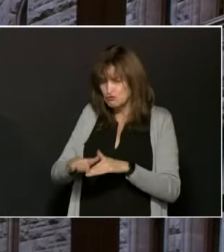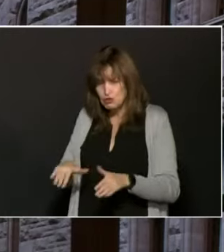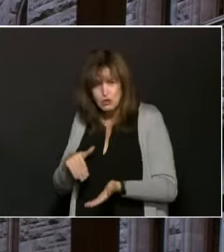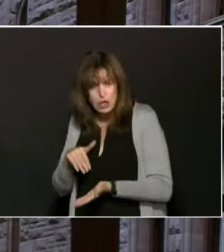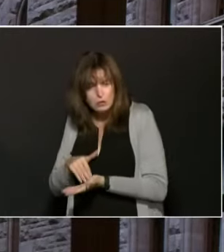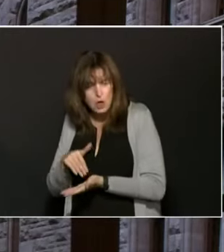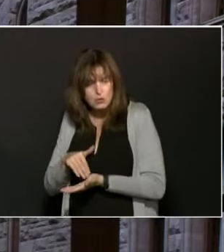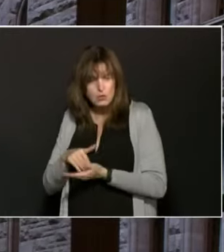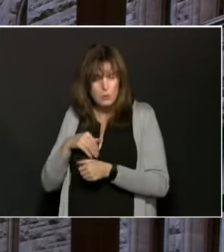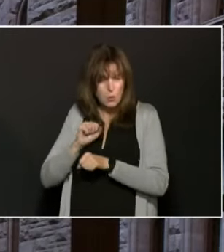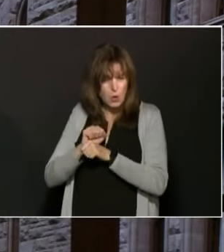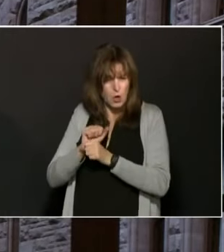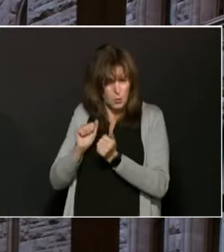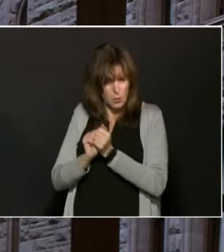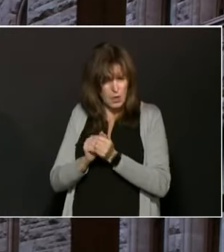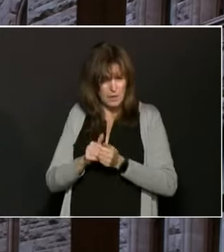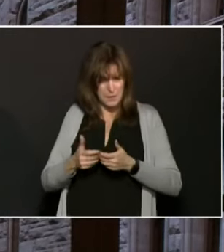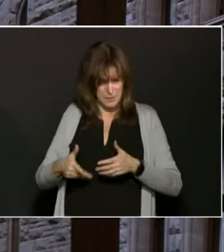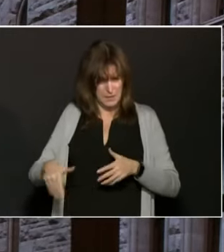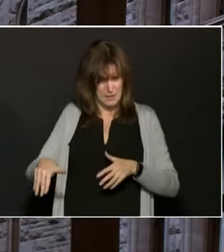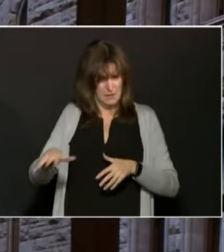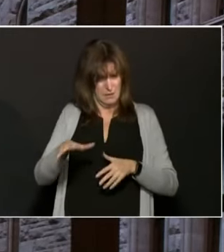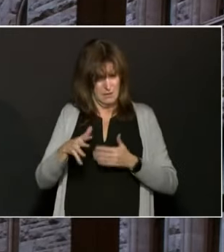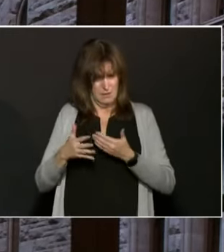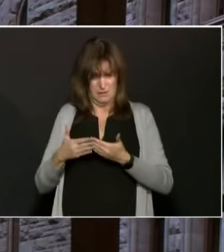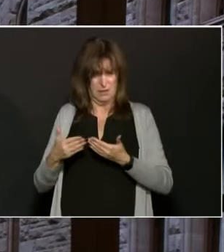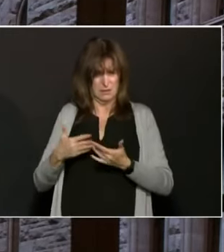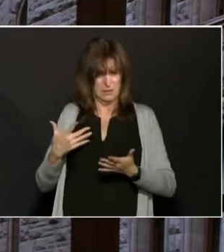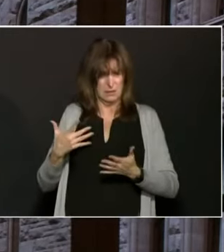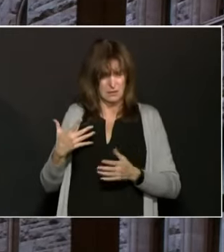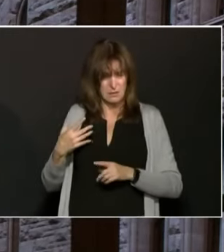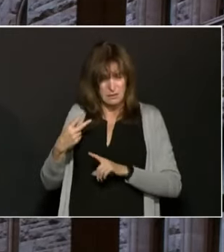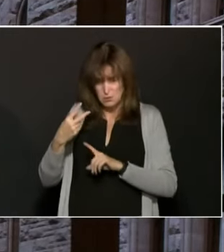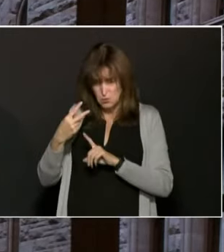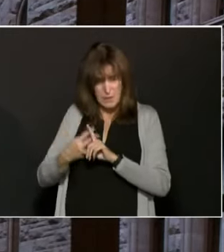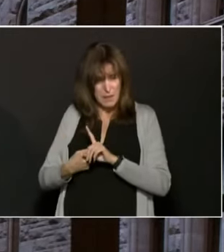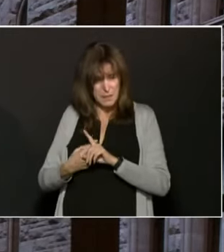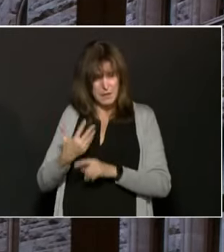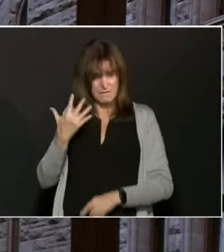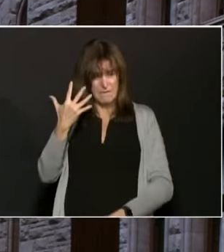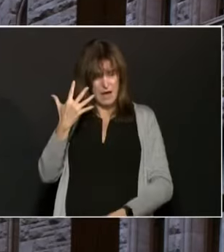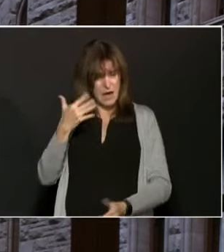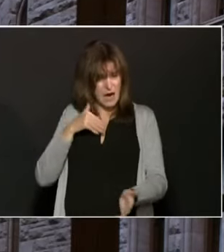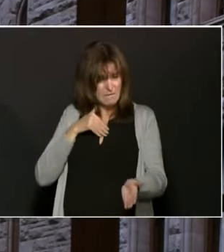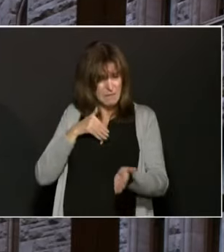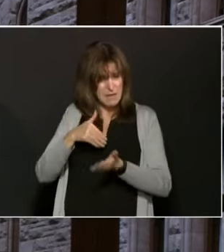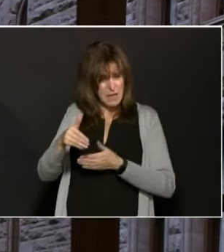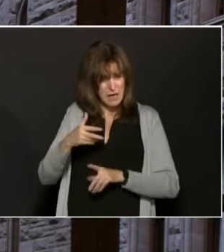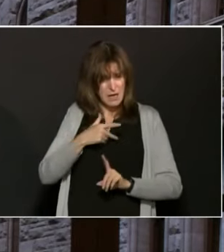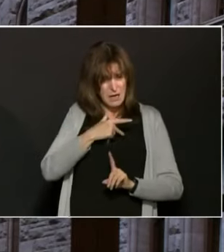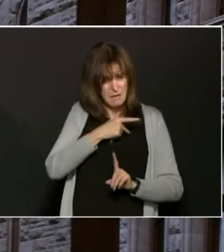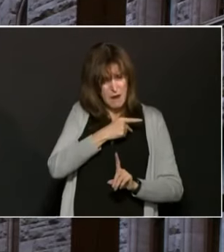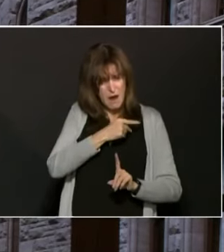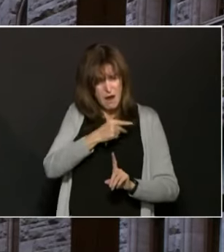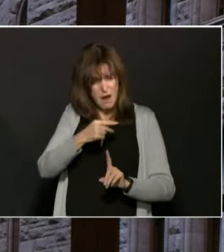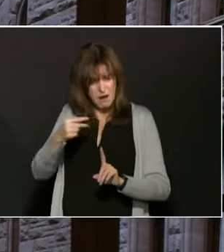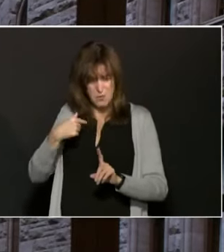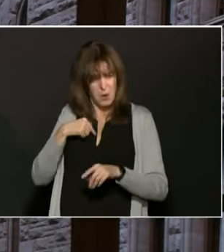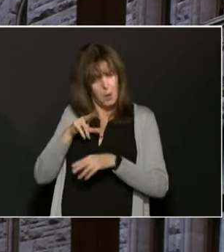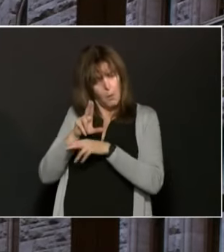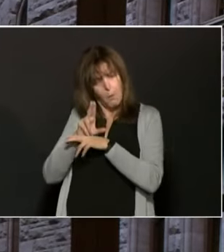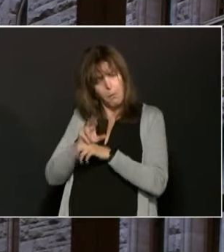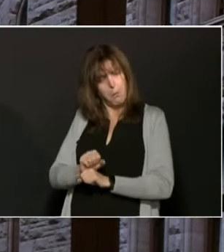that's no easy task in a matter of 2 months doing 5 million people. That's one advantage Ontario has, is every year we do that. We have those machines in place to do